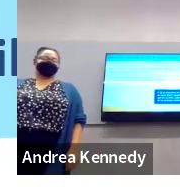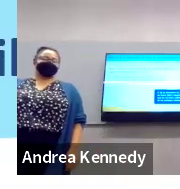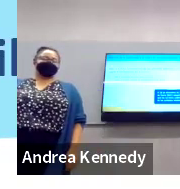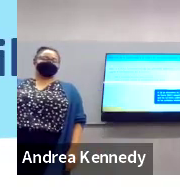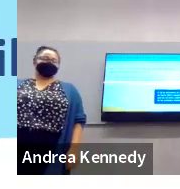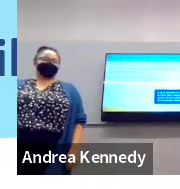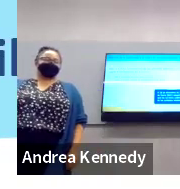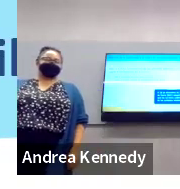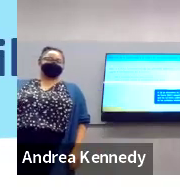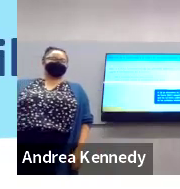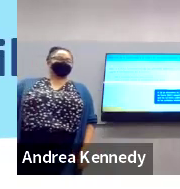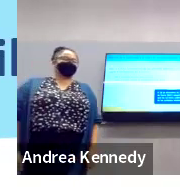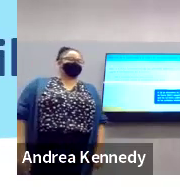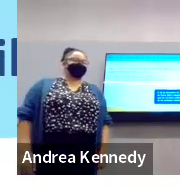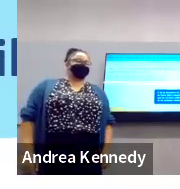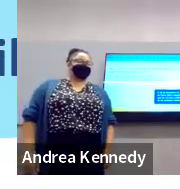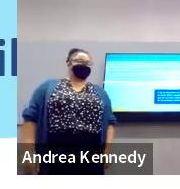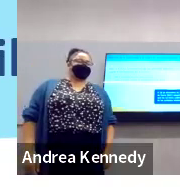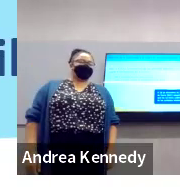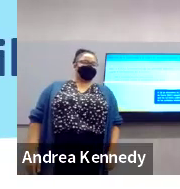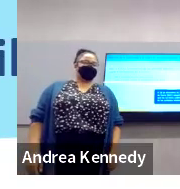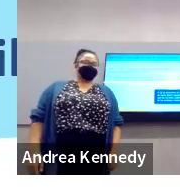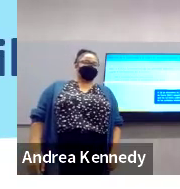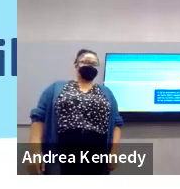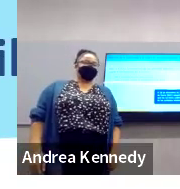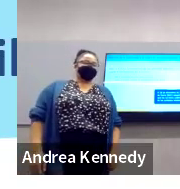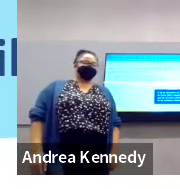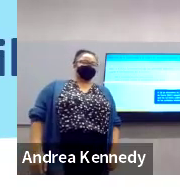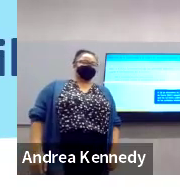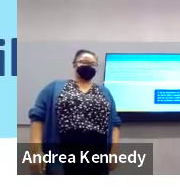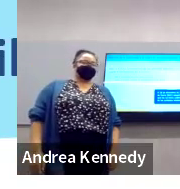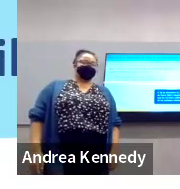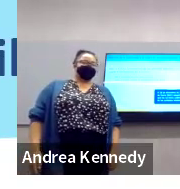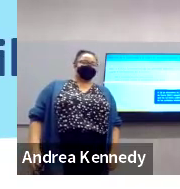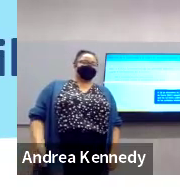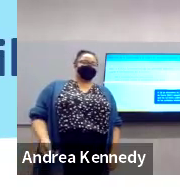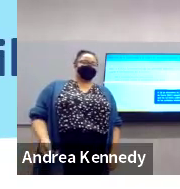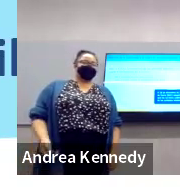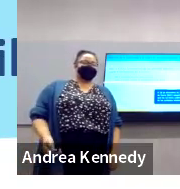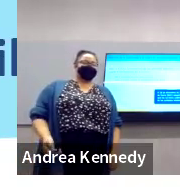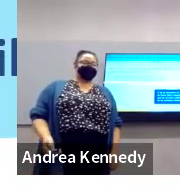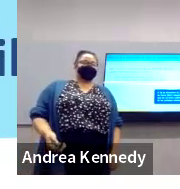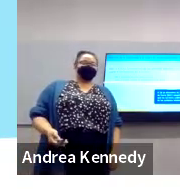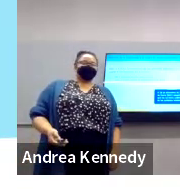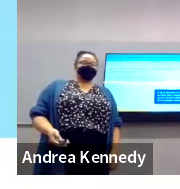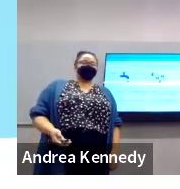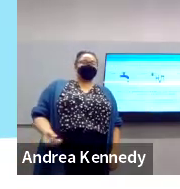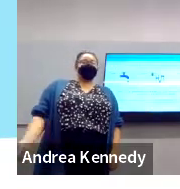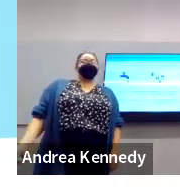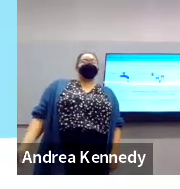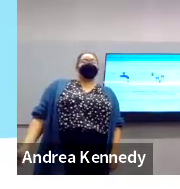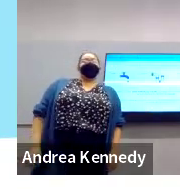formen parte de la renta de las unidades totalmente cubiertas por la SASPRA.